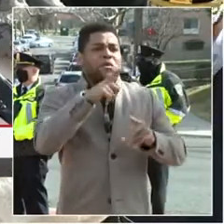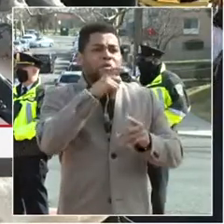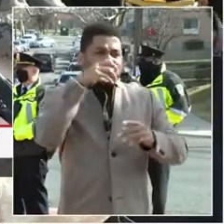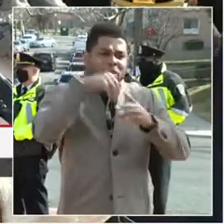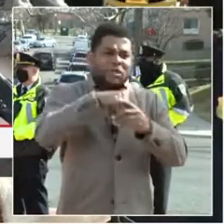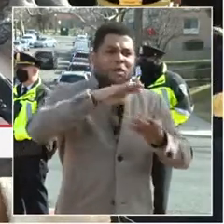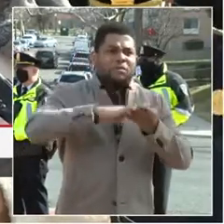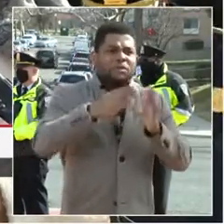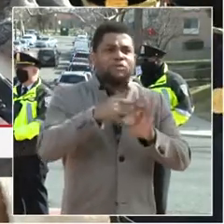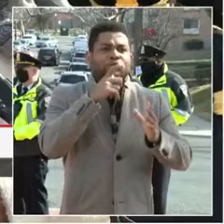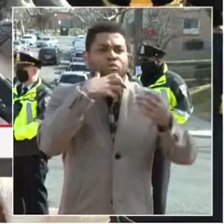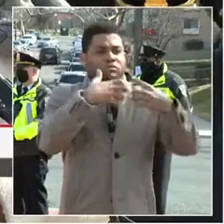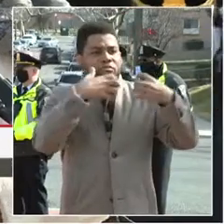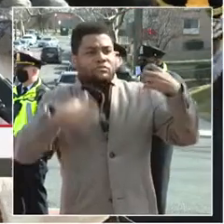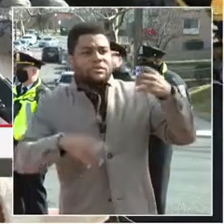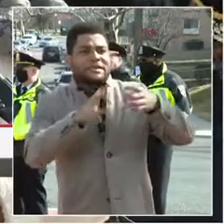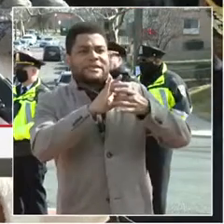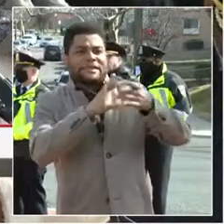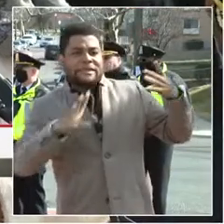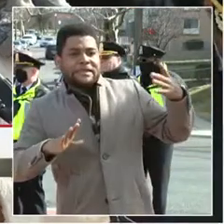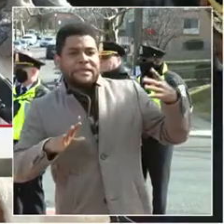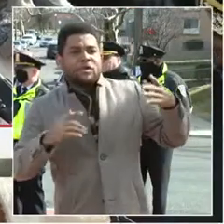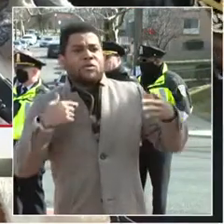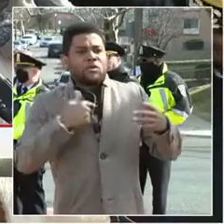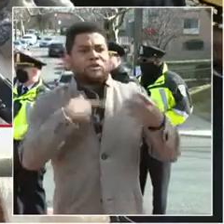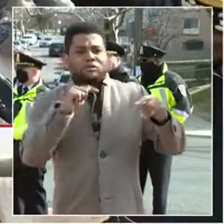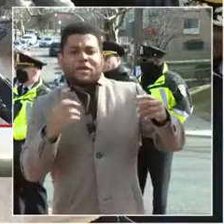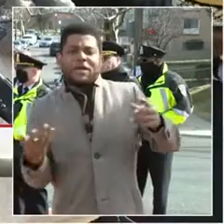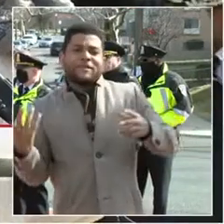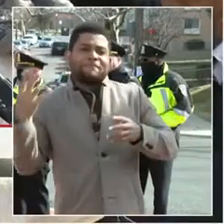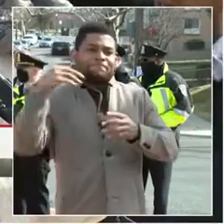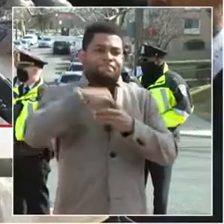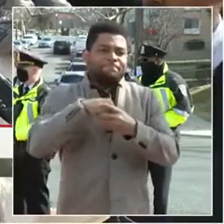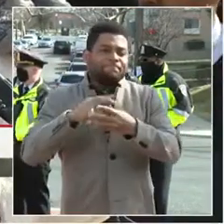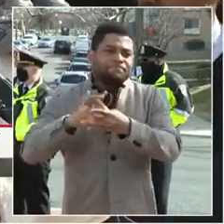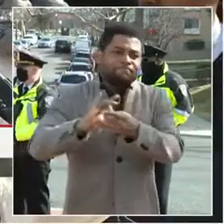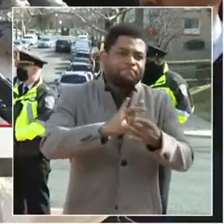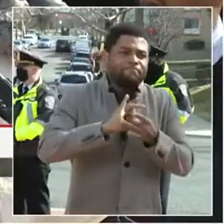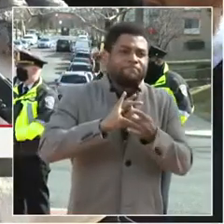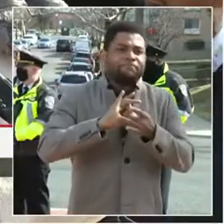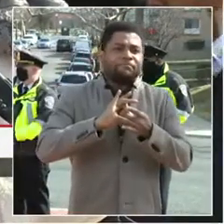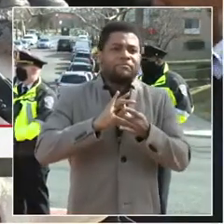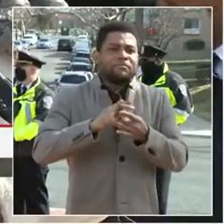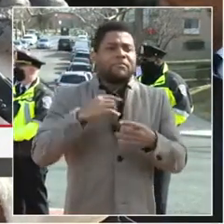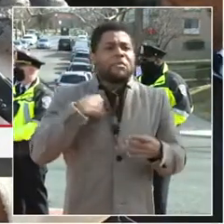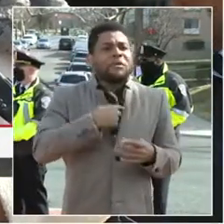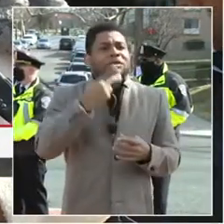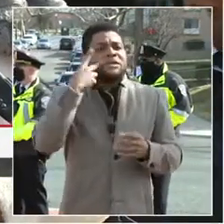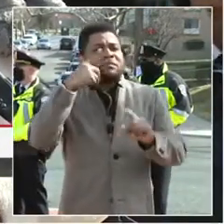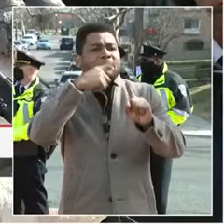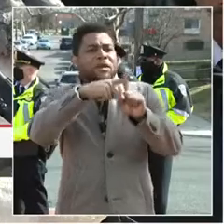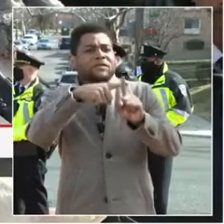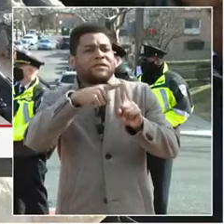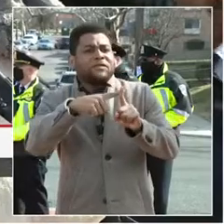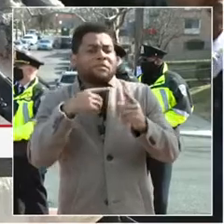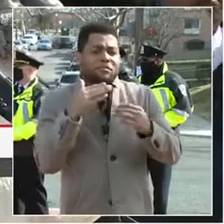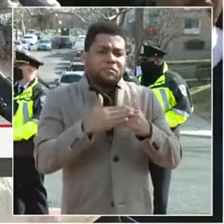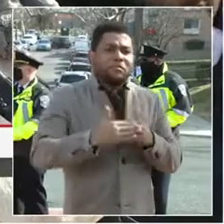back into the fold, and to have them to have opportunities to have a positive and productive lifestyle.